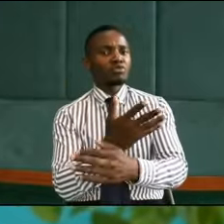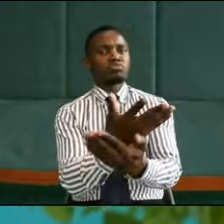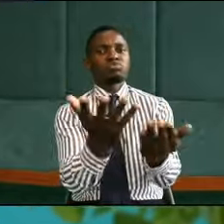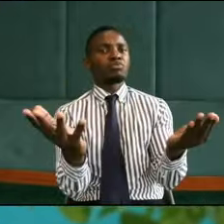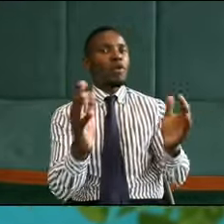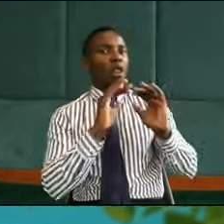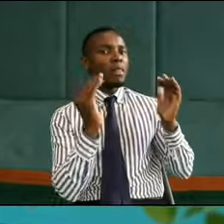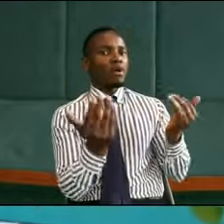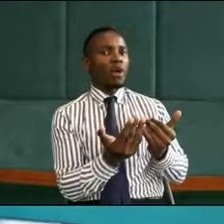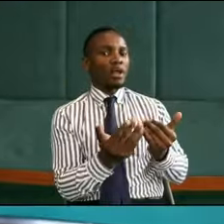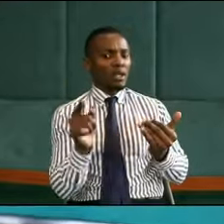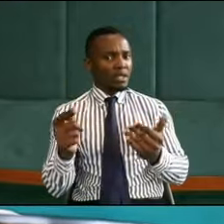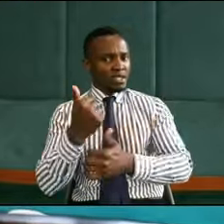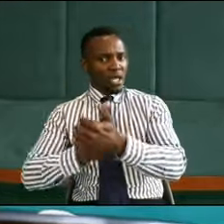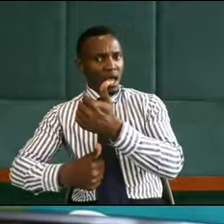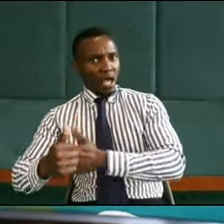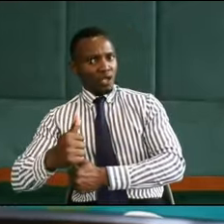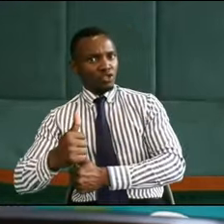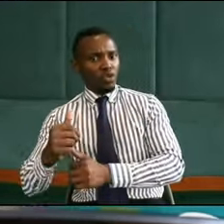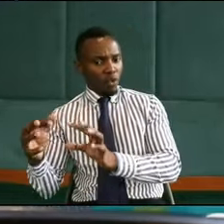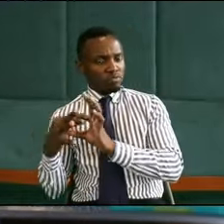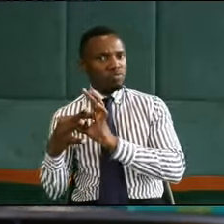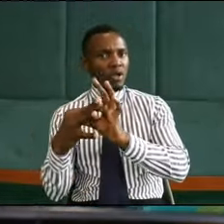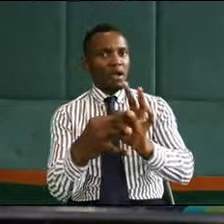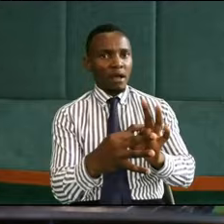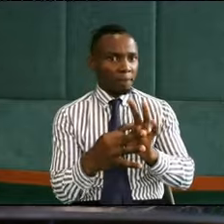action shall accompany the preaching of the gospel."